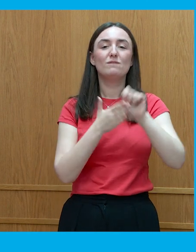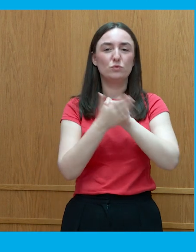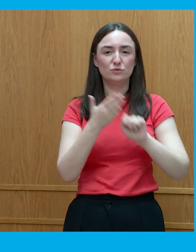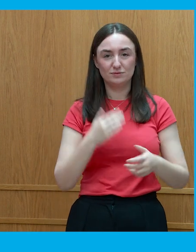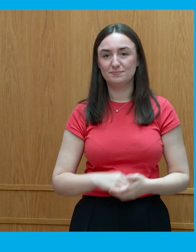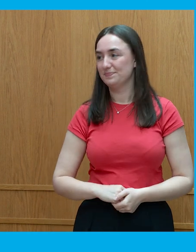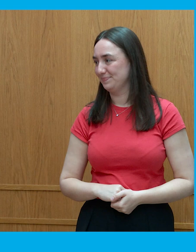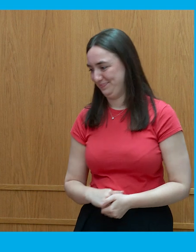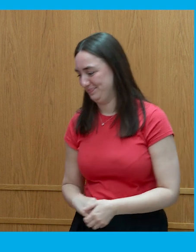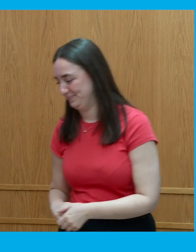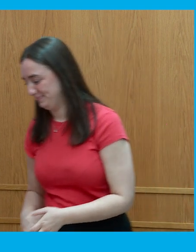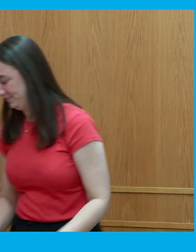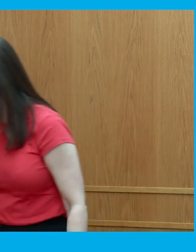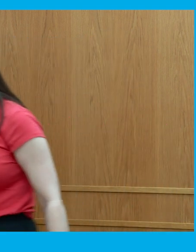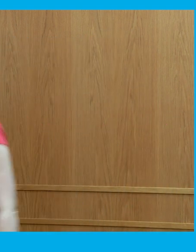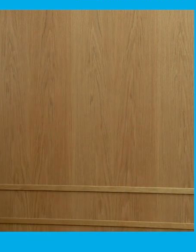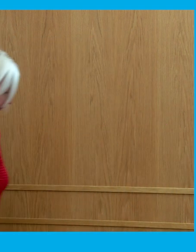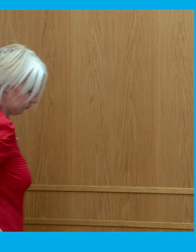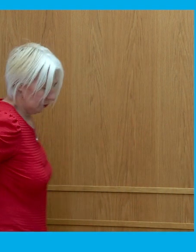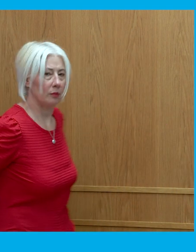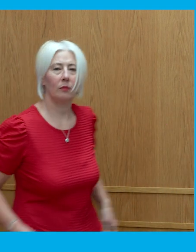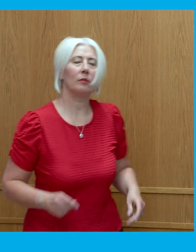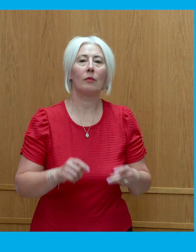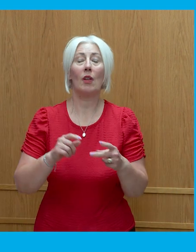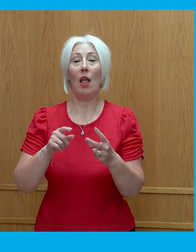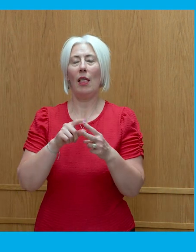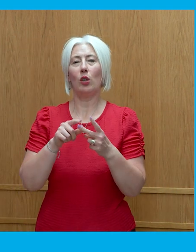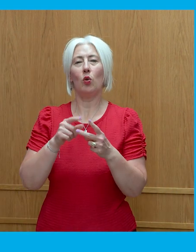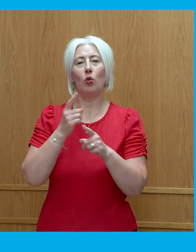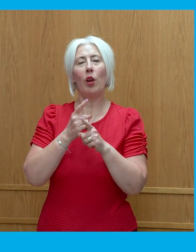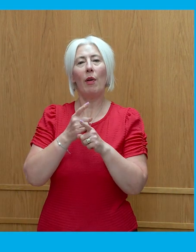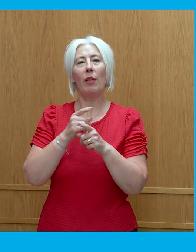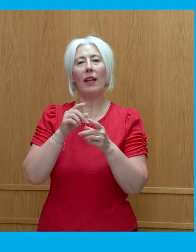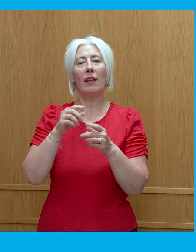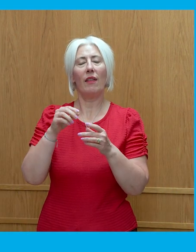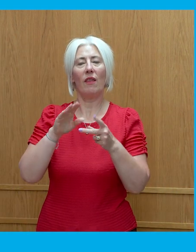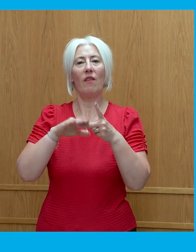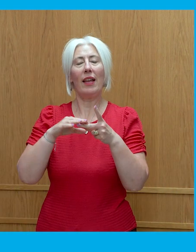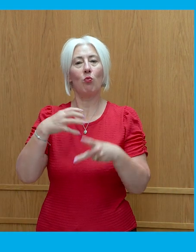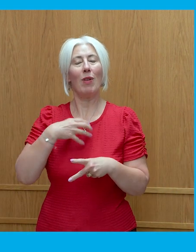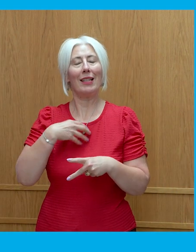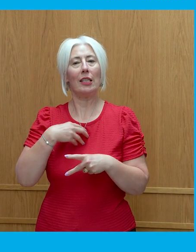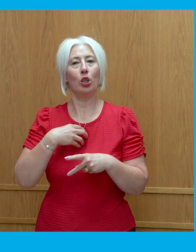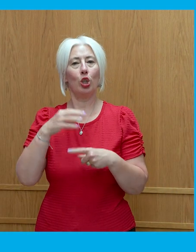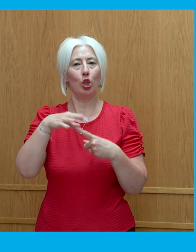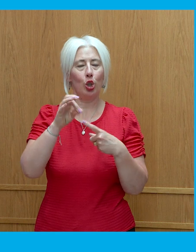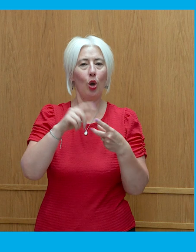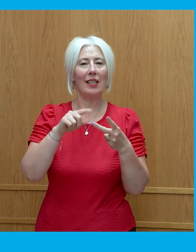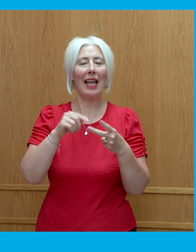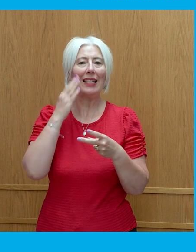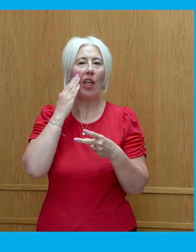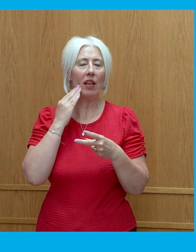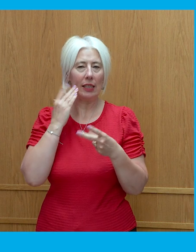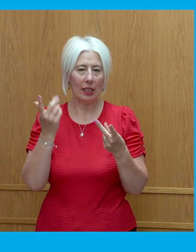I think the last two questions were about VP choice and about ethnicity. And I think that